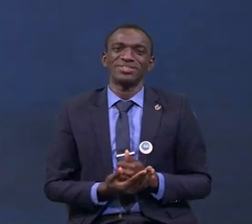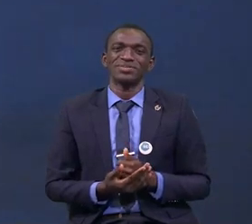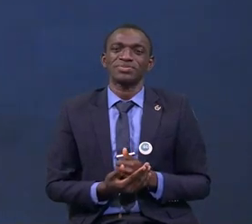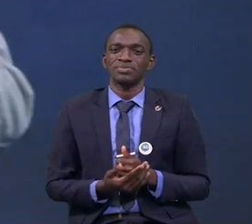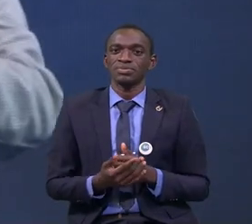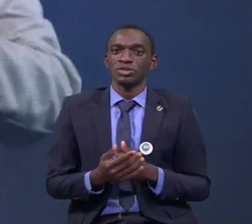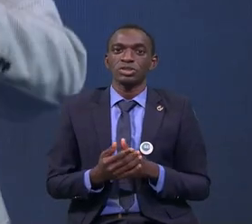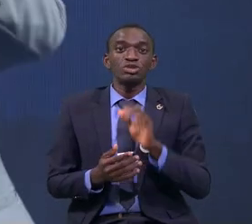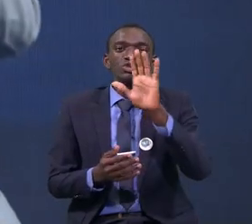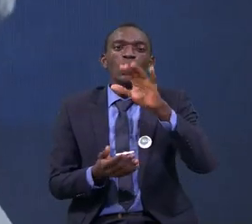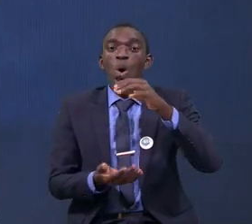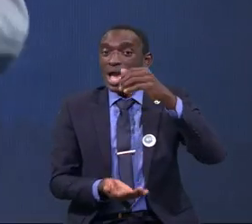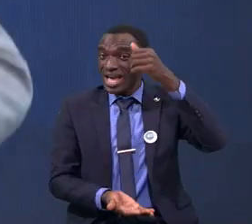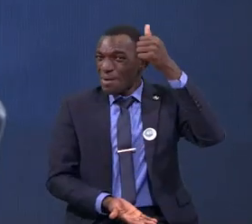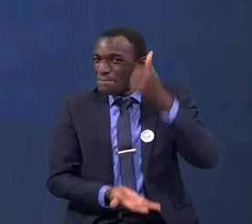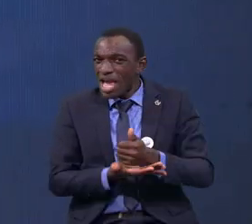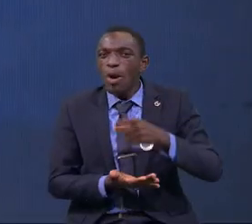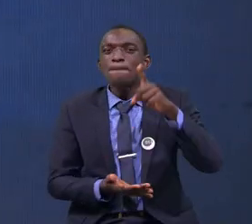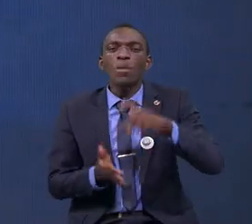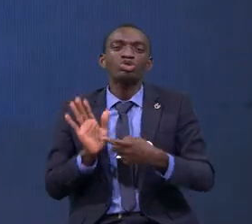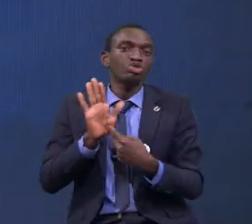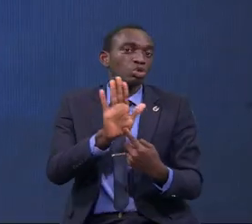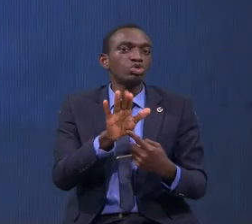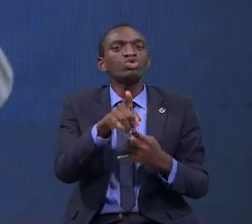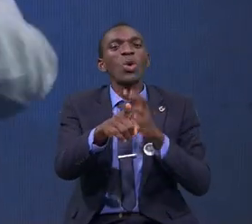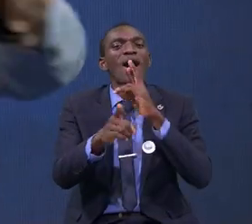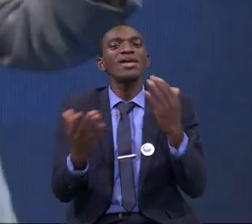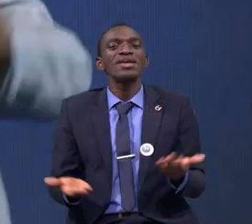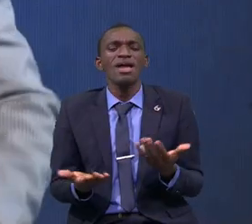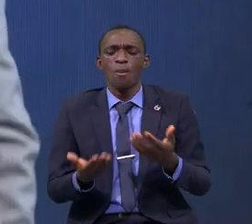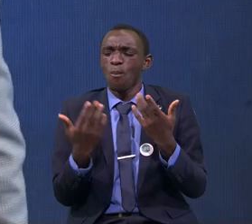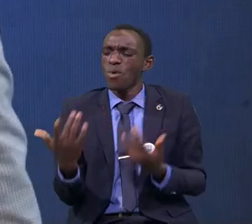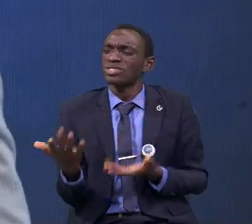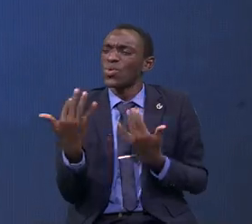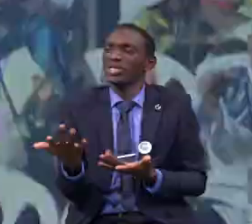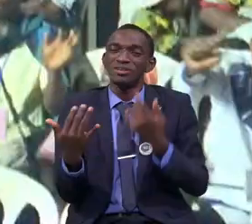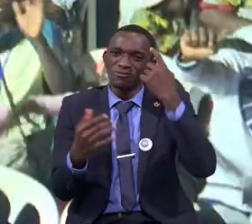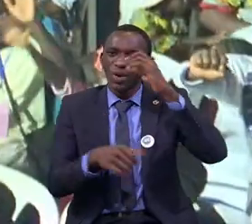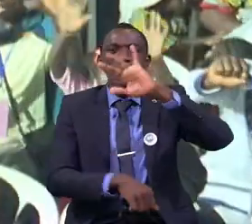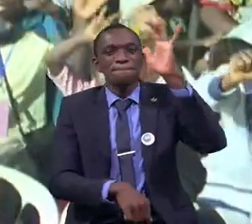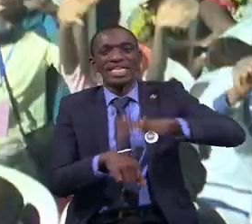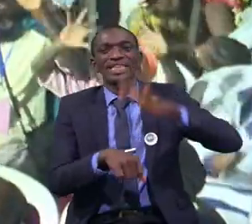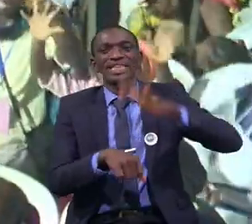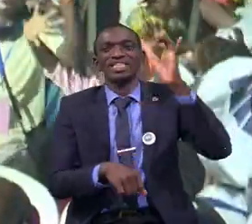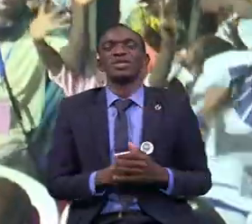Your amen must show that you are there waiting for the impartation.